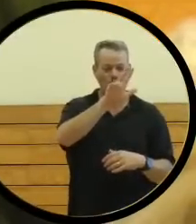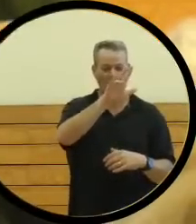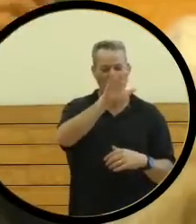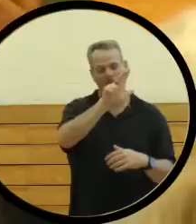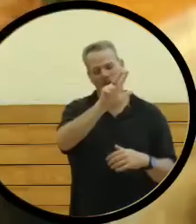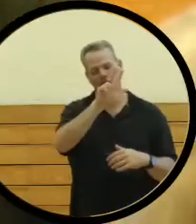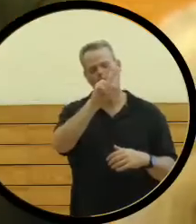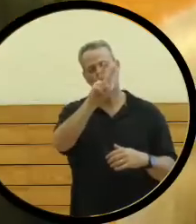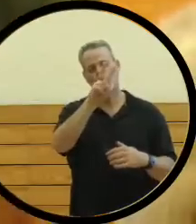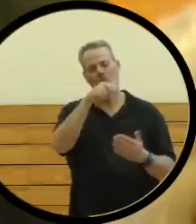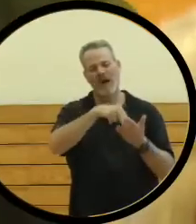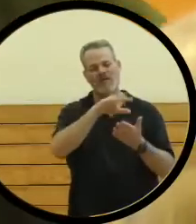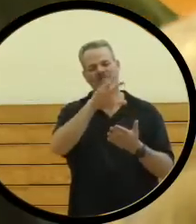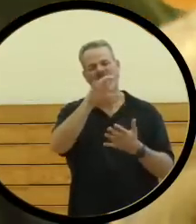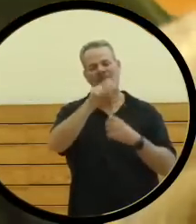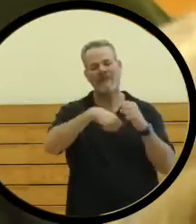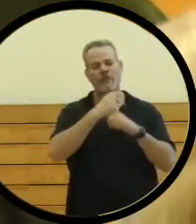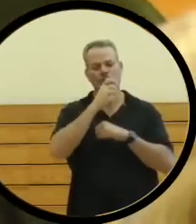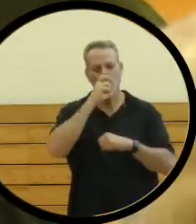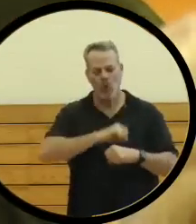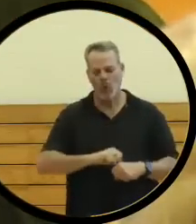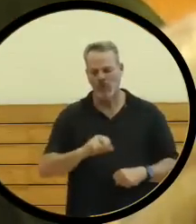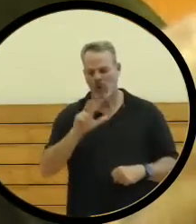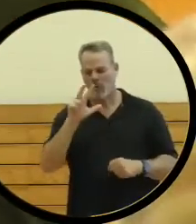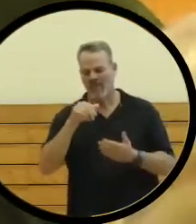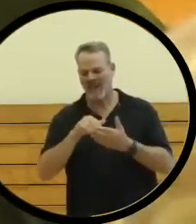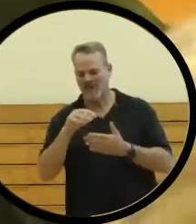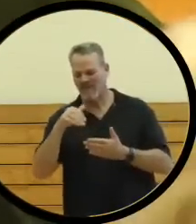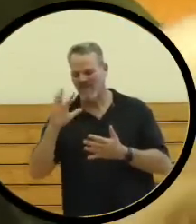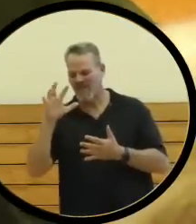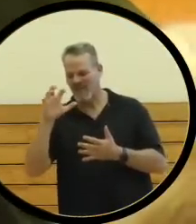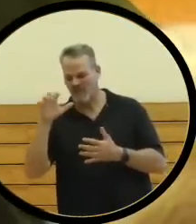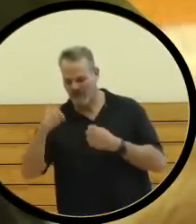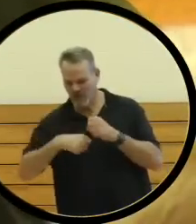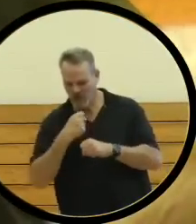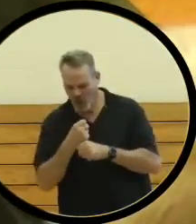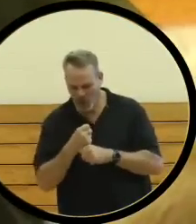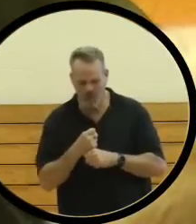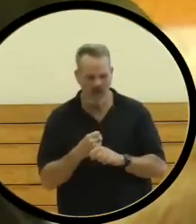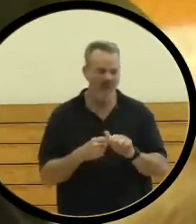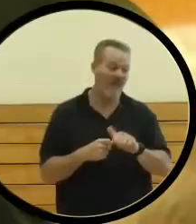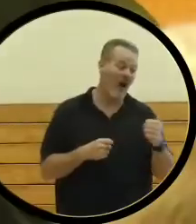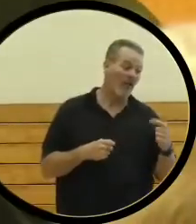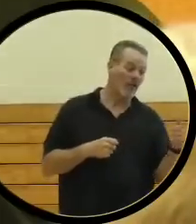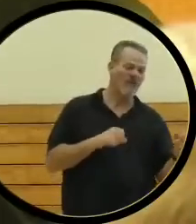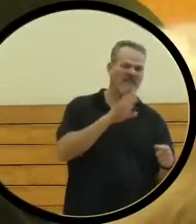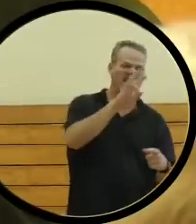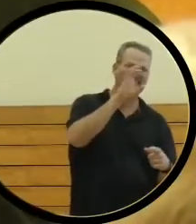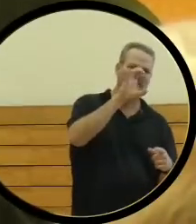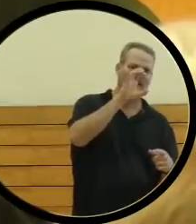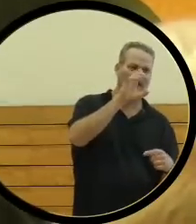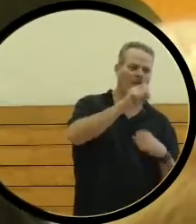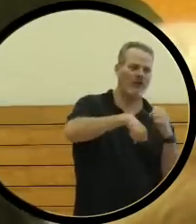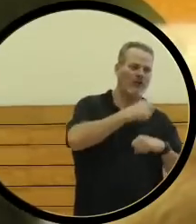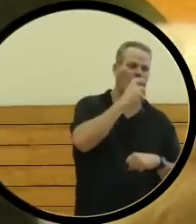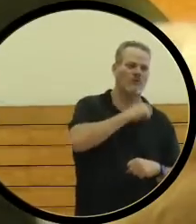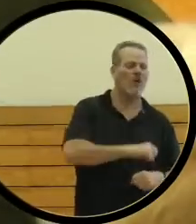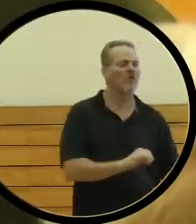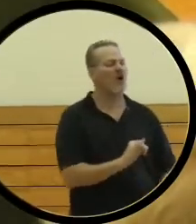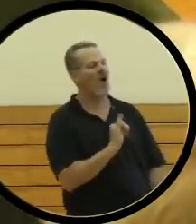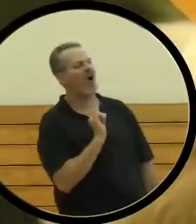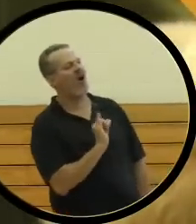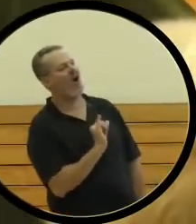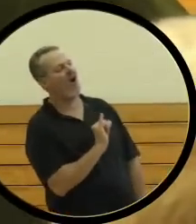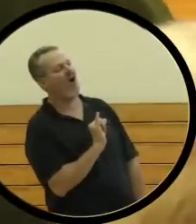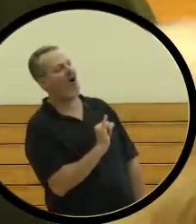2,200 years old. Okay. And then you get to Kawa, which is the youngest flow on that side, which is about 700 years old. Oh, wow.